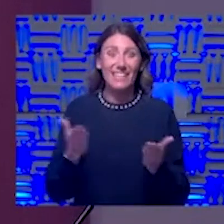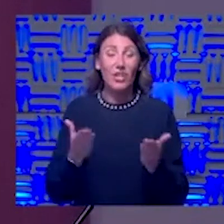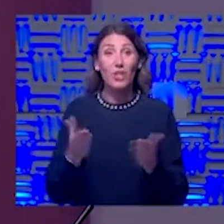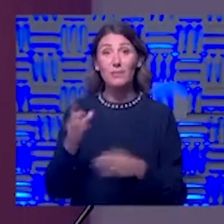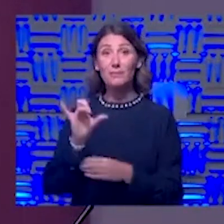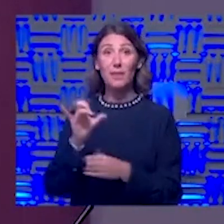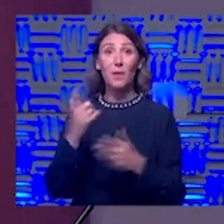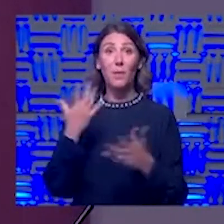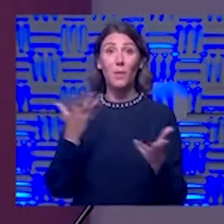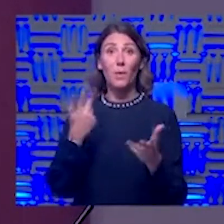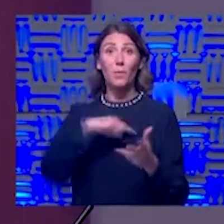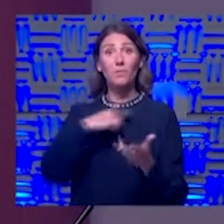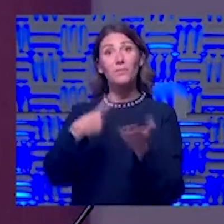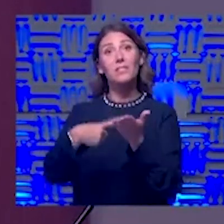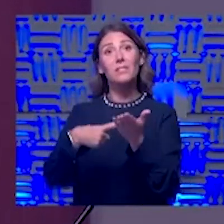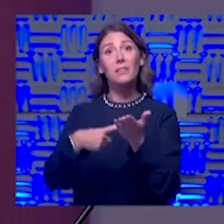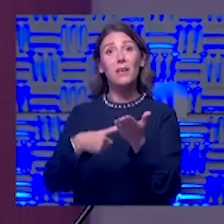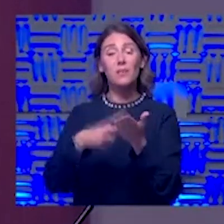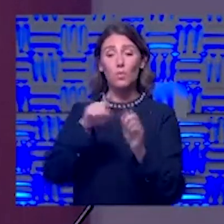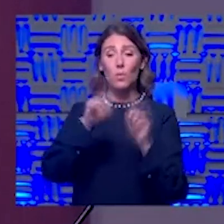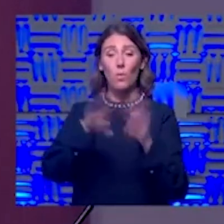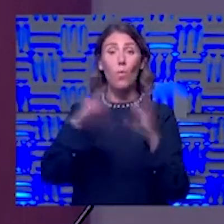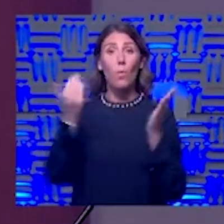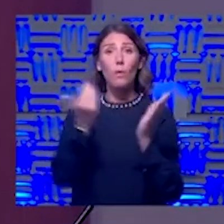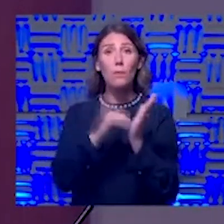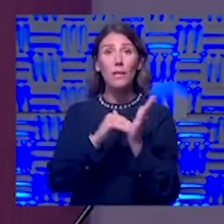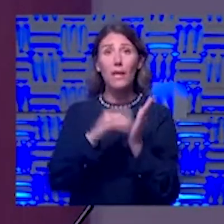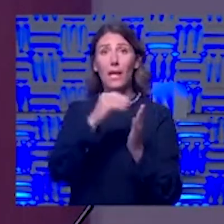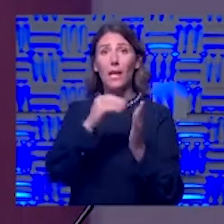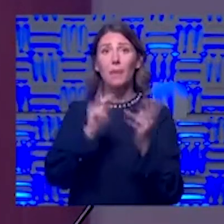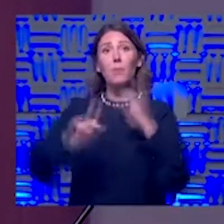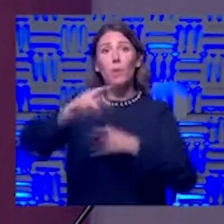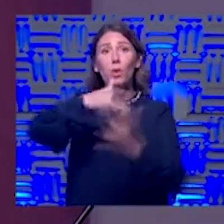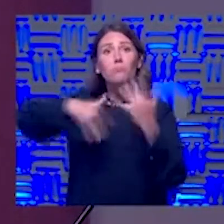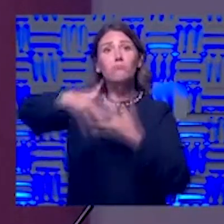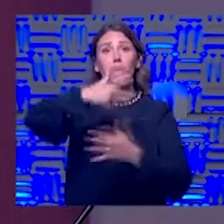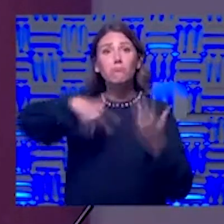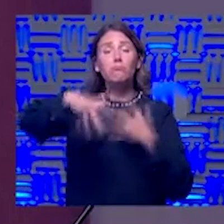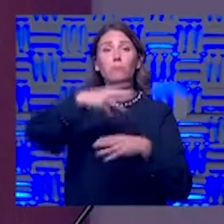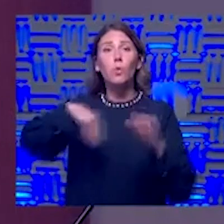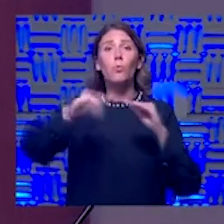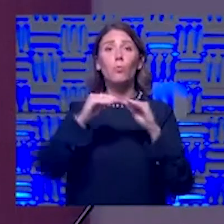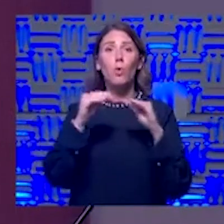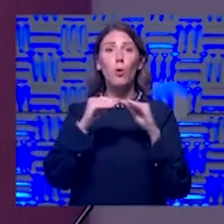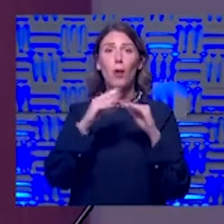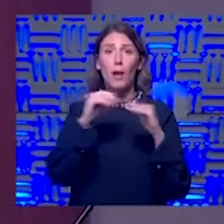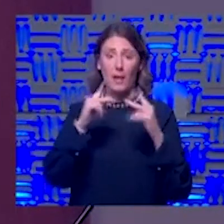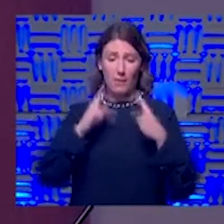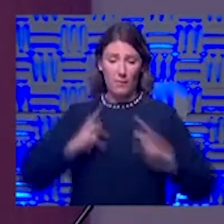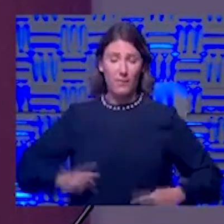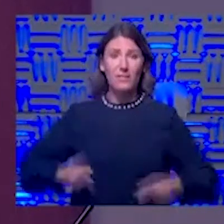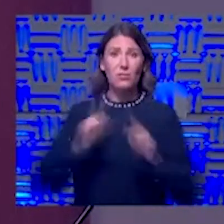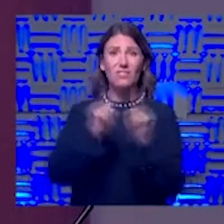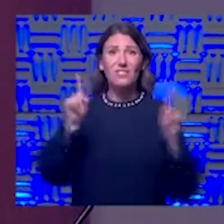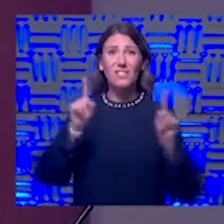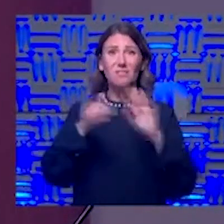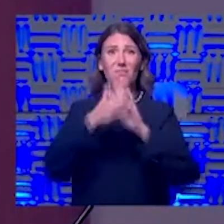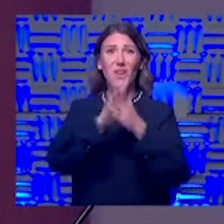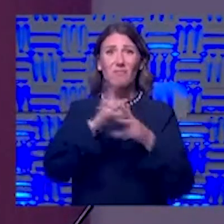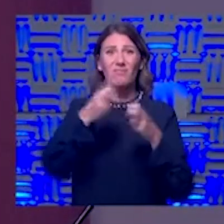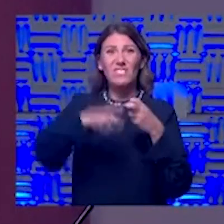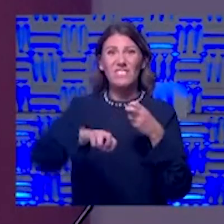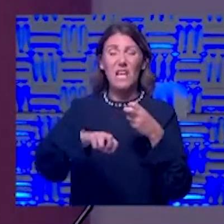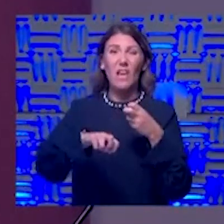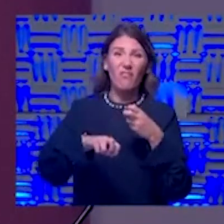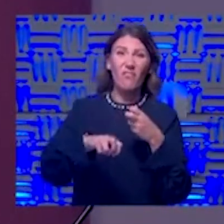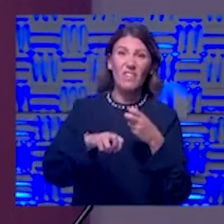that as we reopen, as people interact more, as physical distancing becomes harder in certain